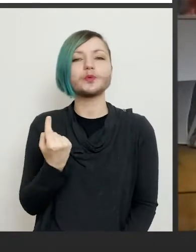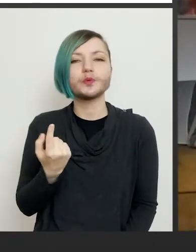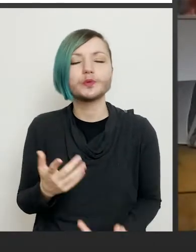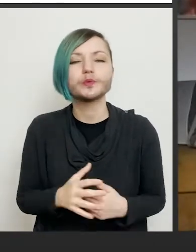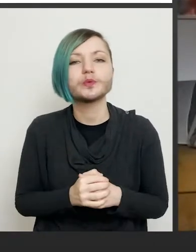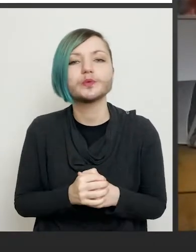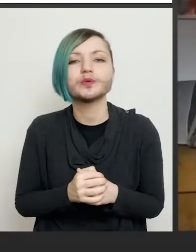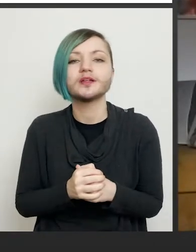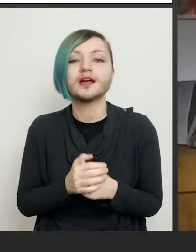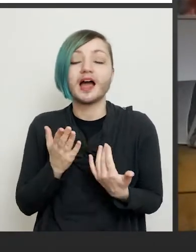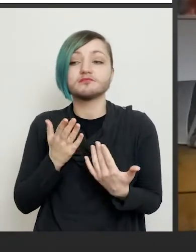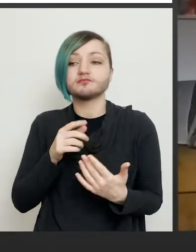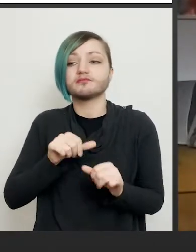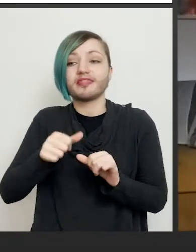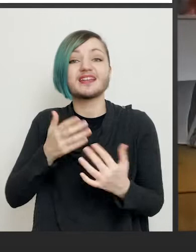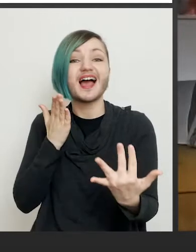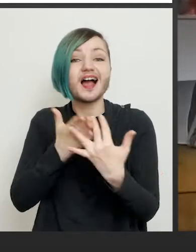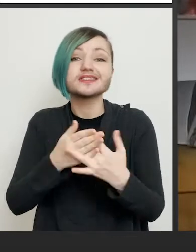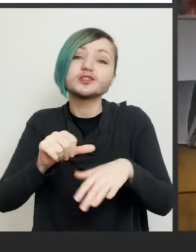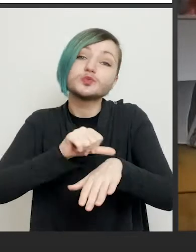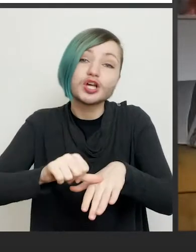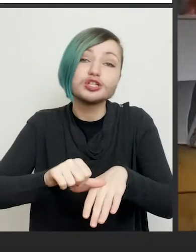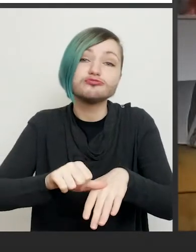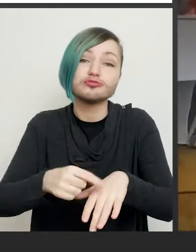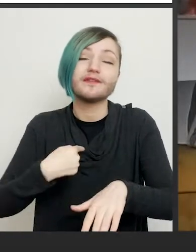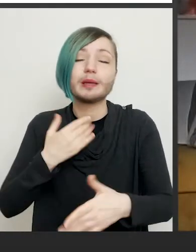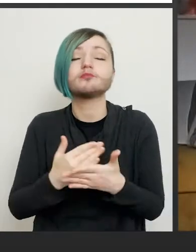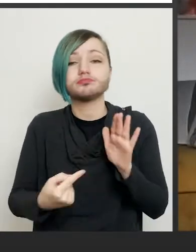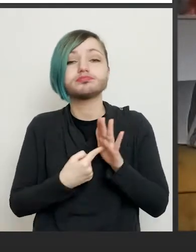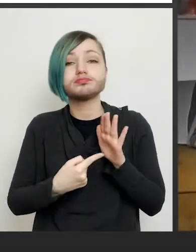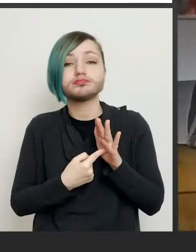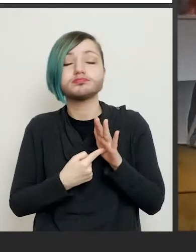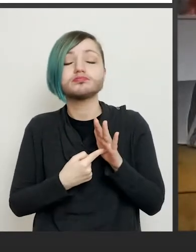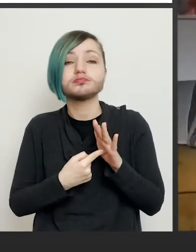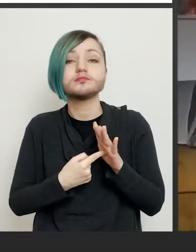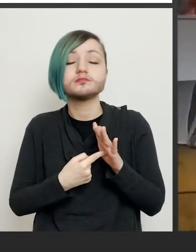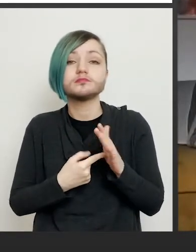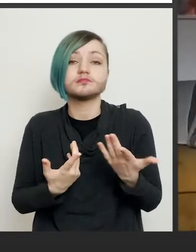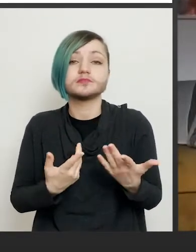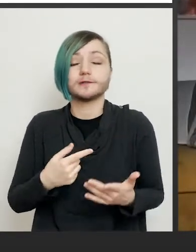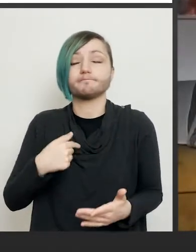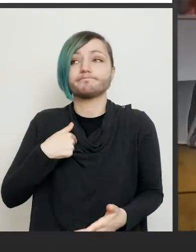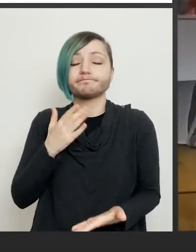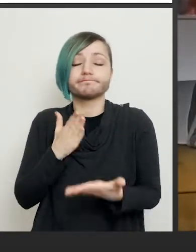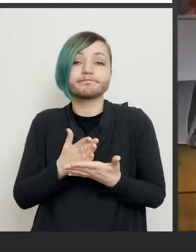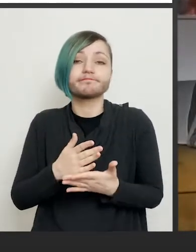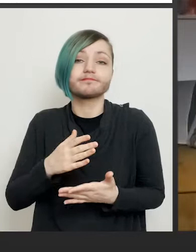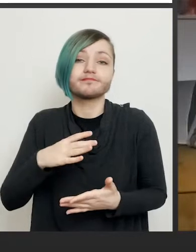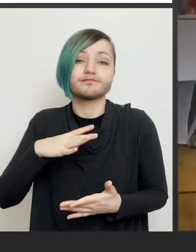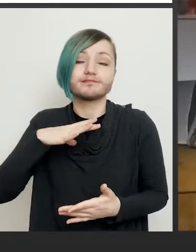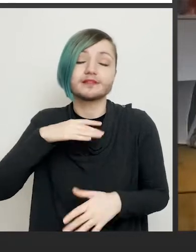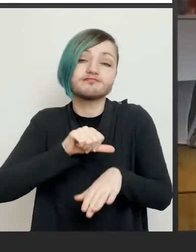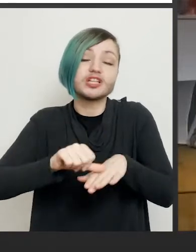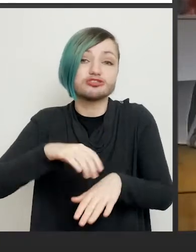to access things like surgeries as well was really important for me, because that was a part of what I needed to feel good in my body.